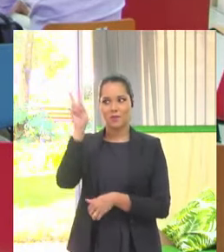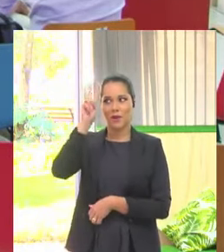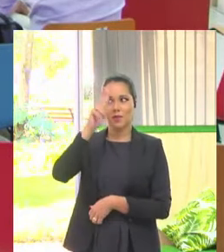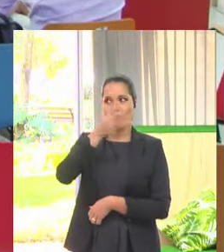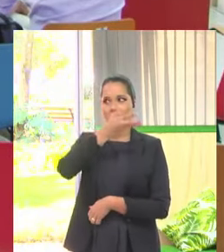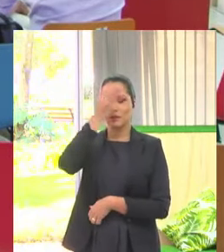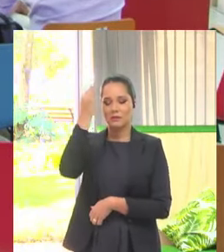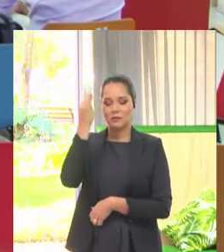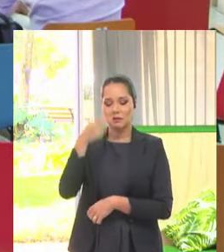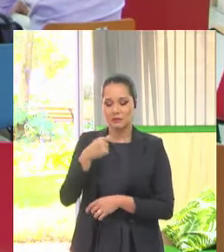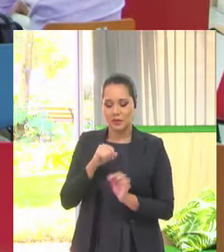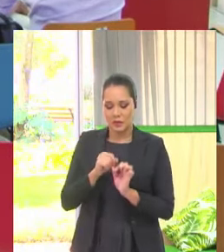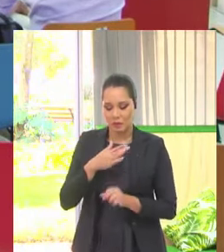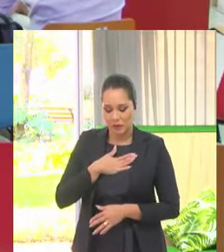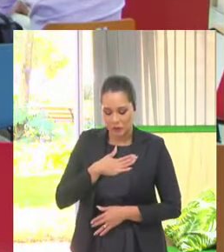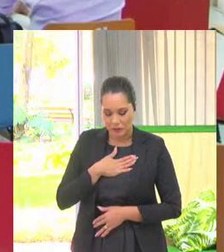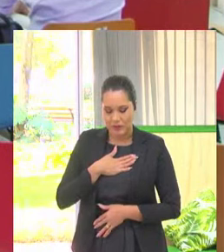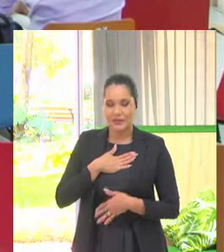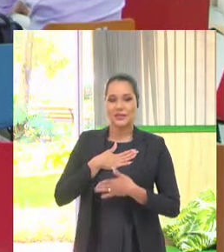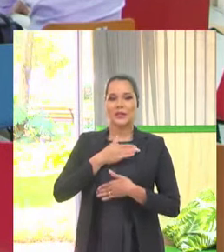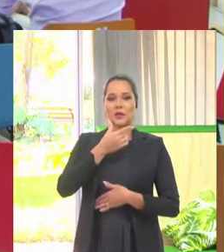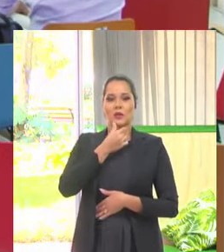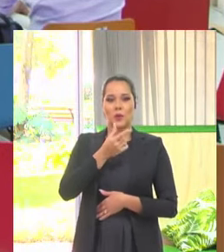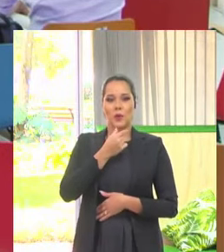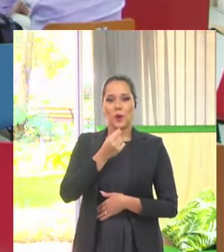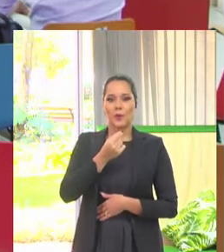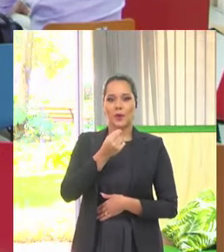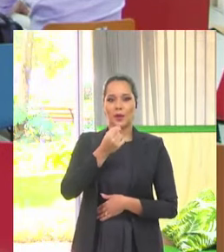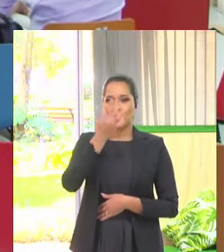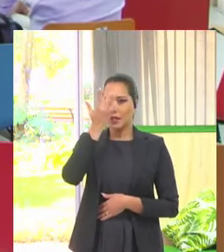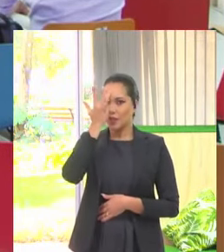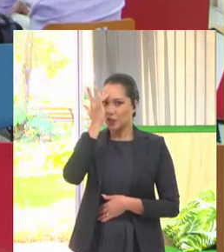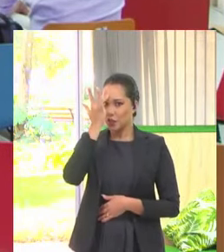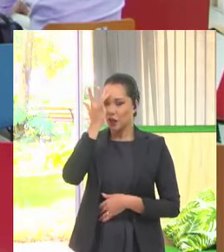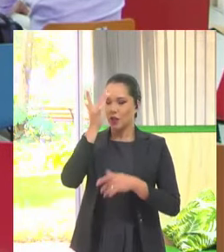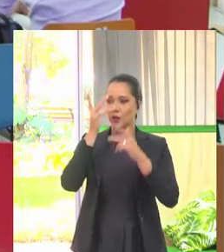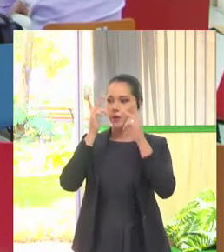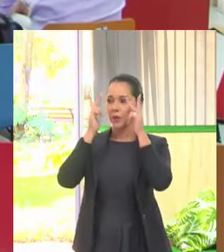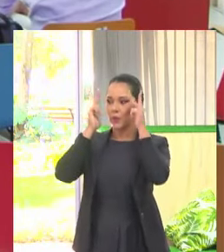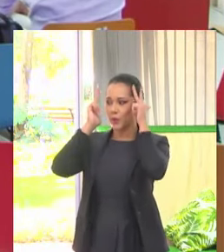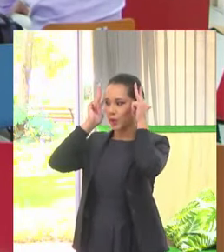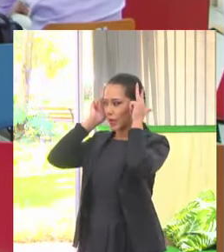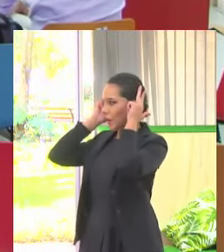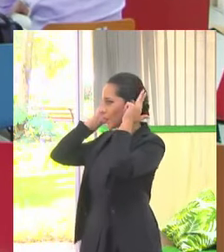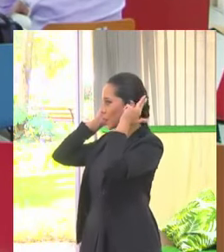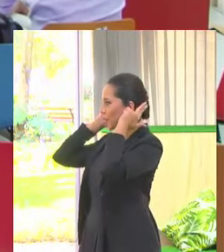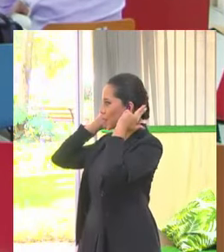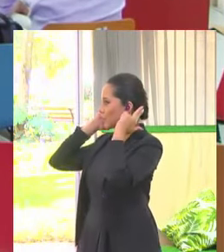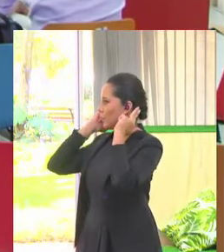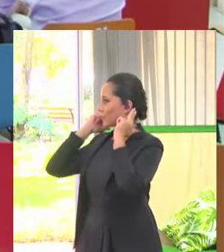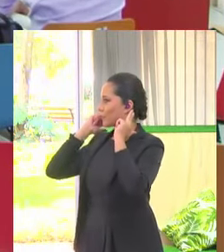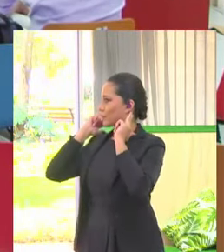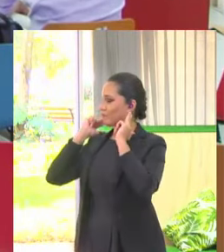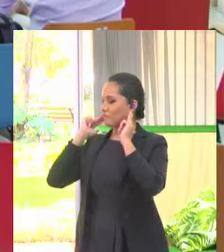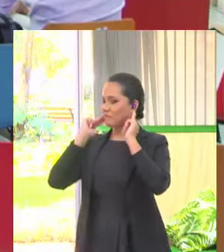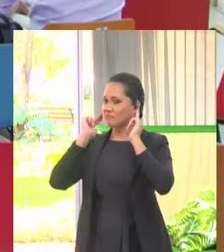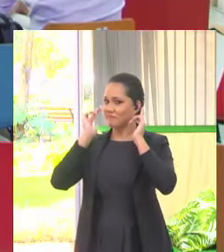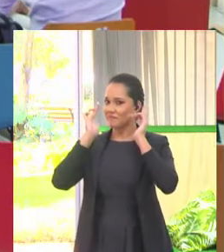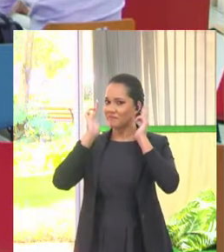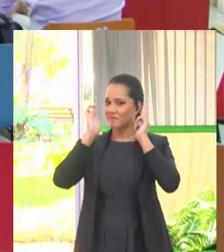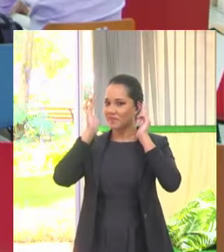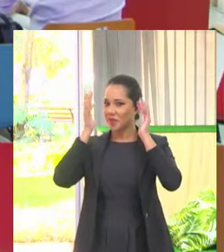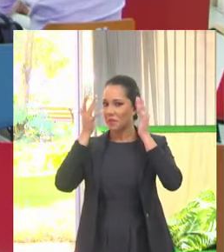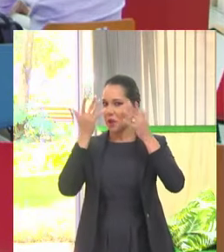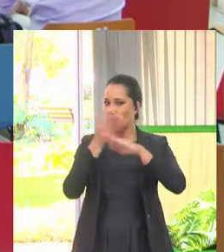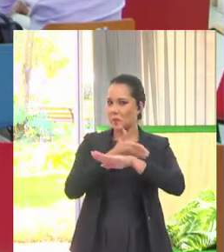I am an Indian man with gray hair, brown skin, wearing a blue